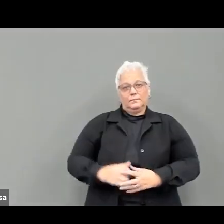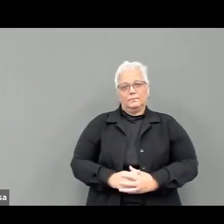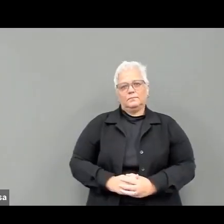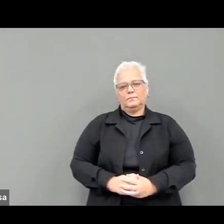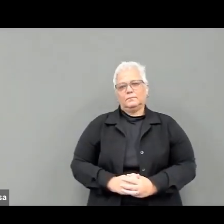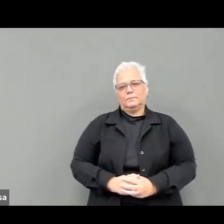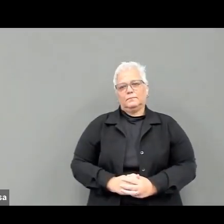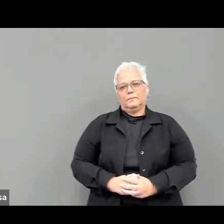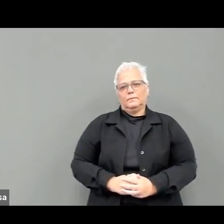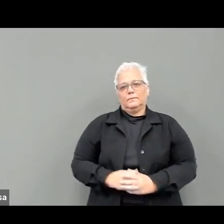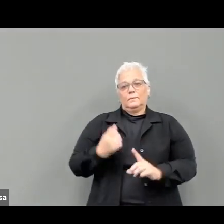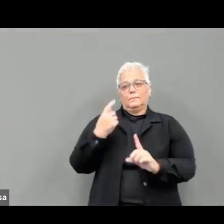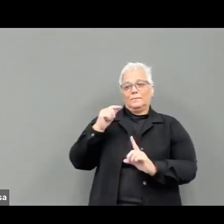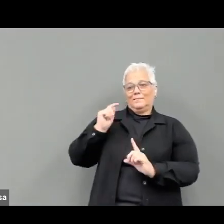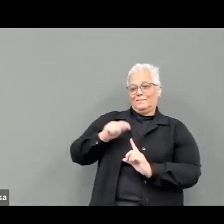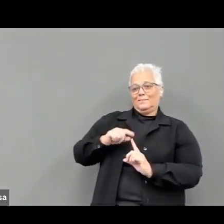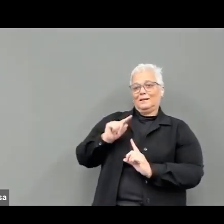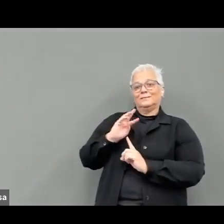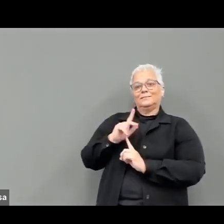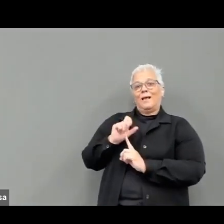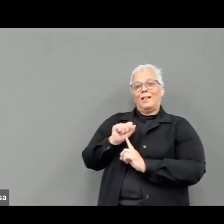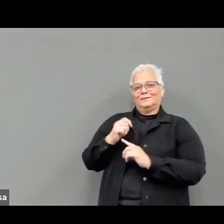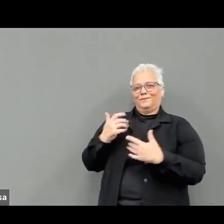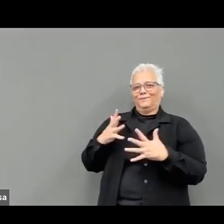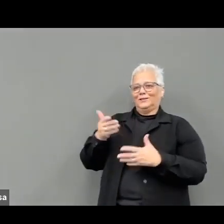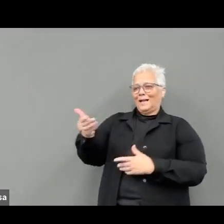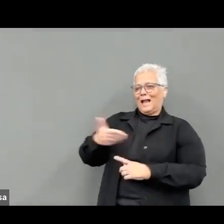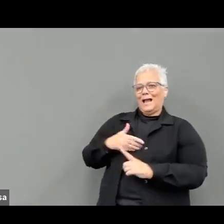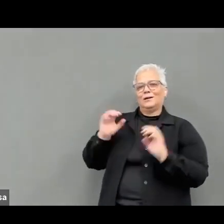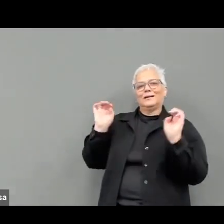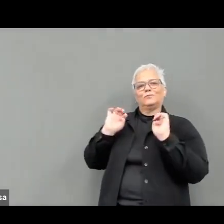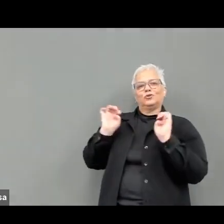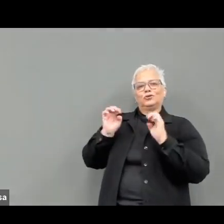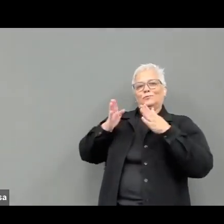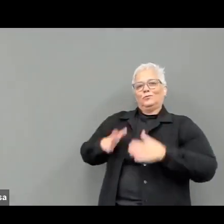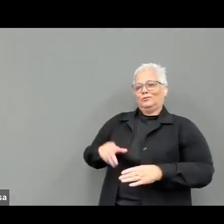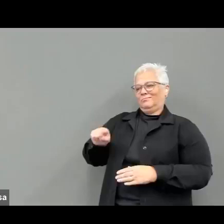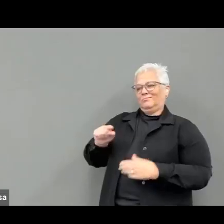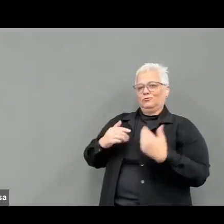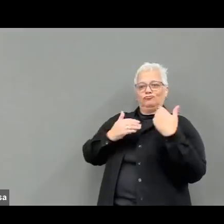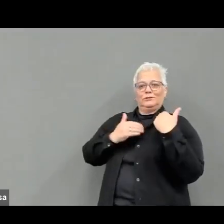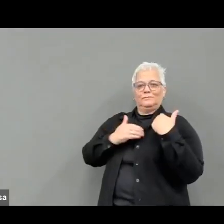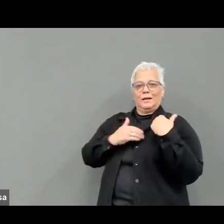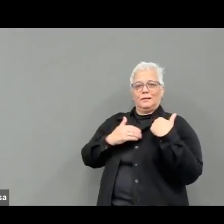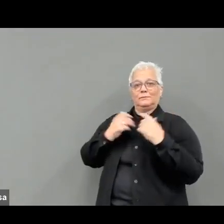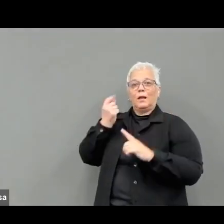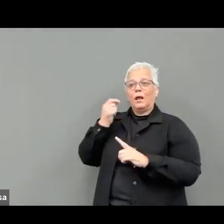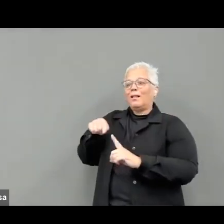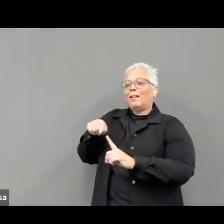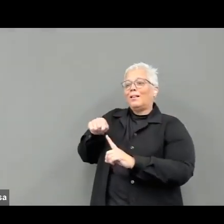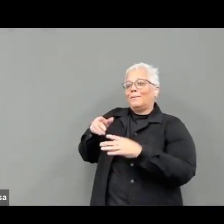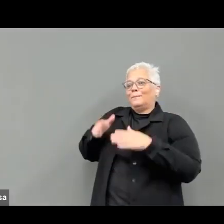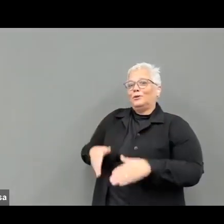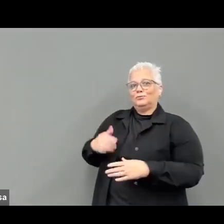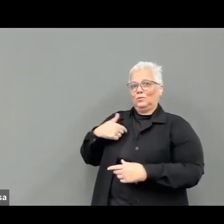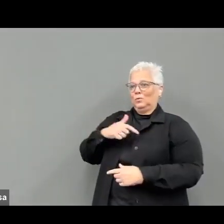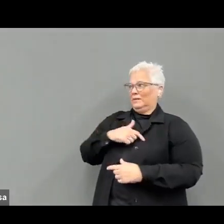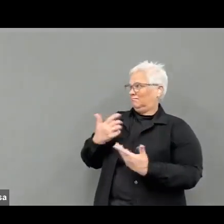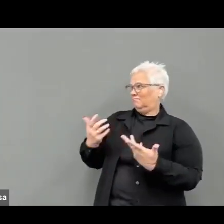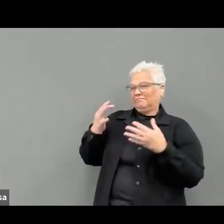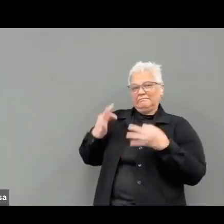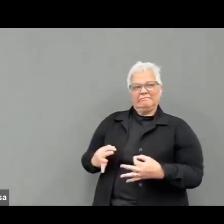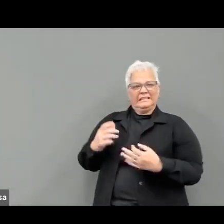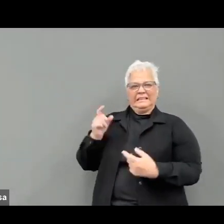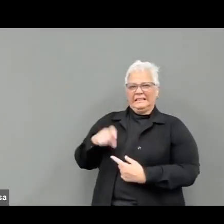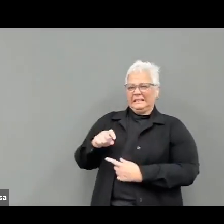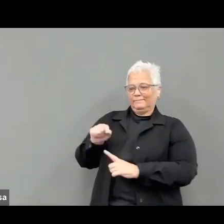aid households who are unable to pay their rent and utilities. The program manager will work closely with local housing partners